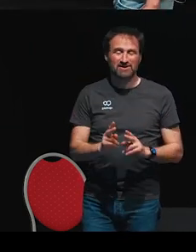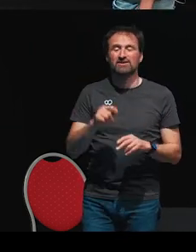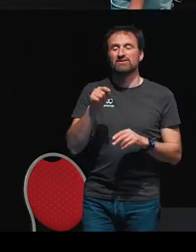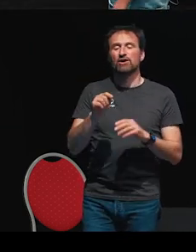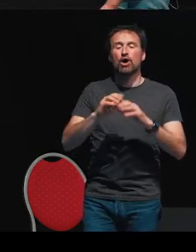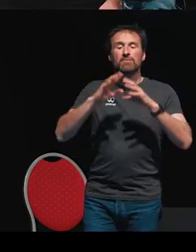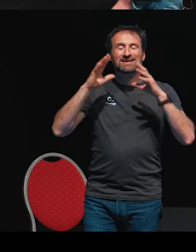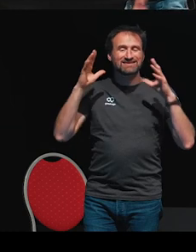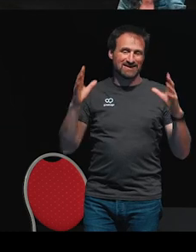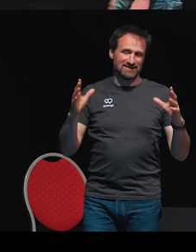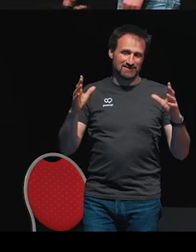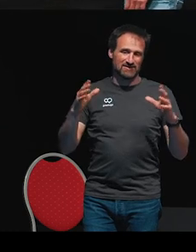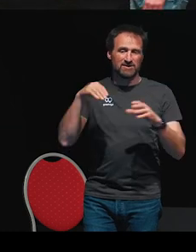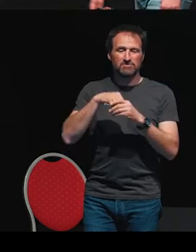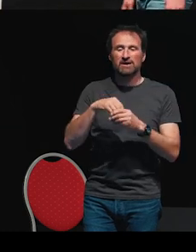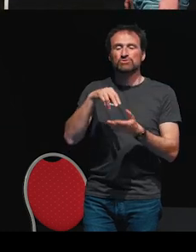derivation.